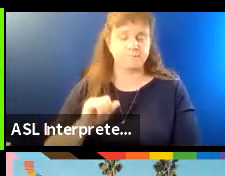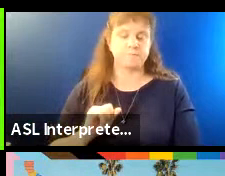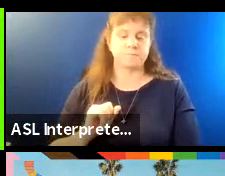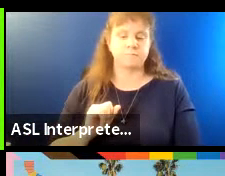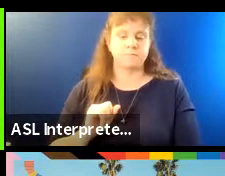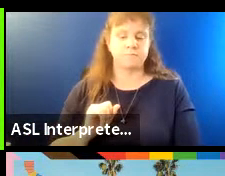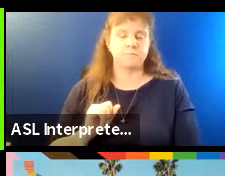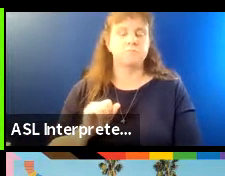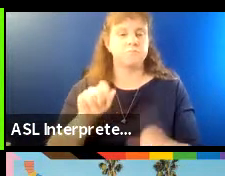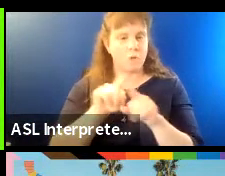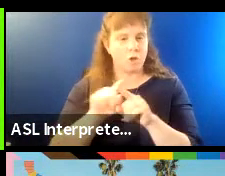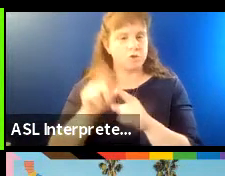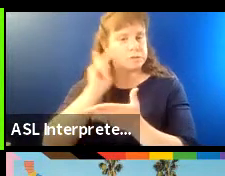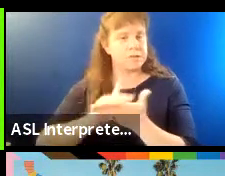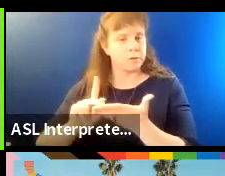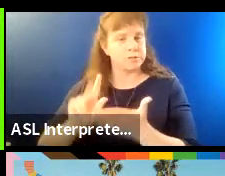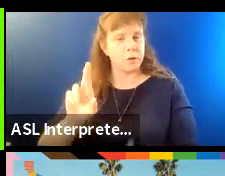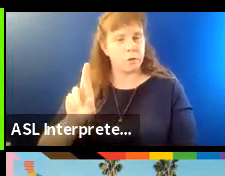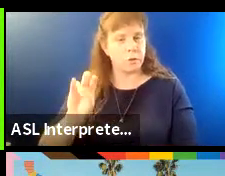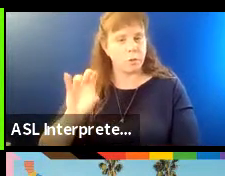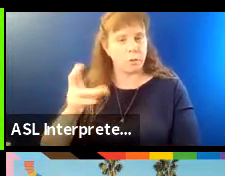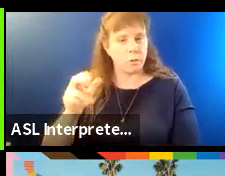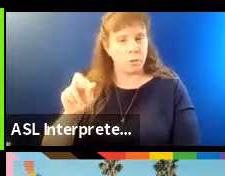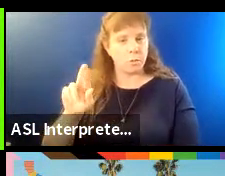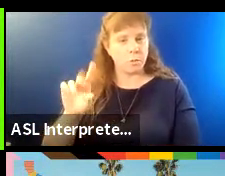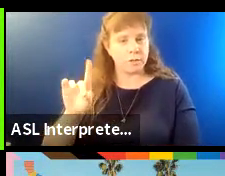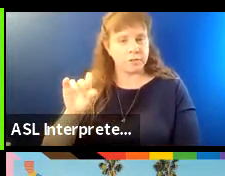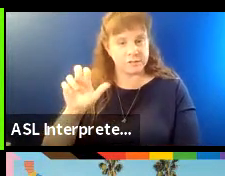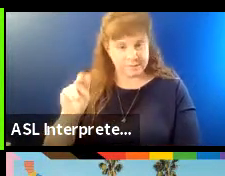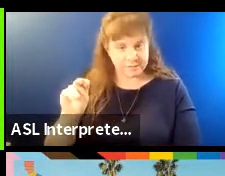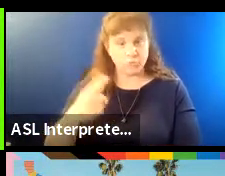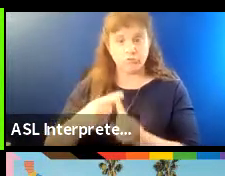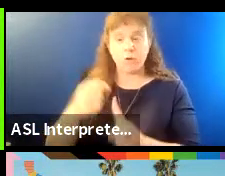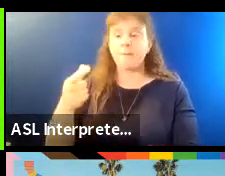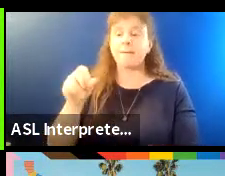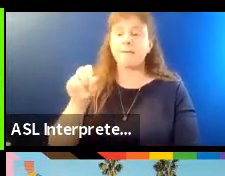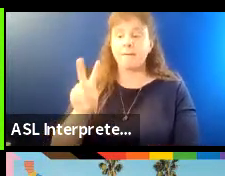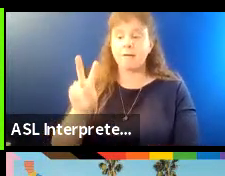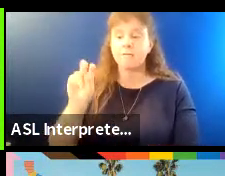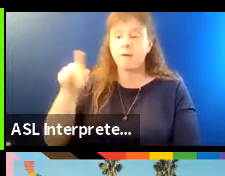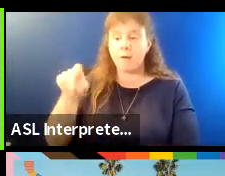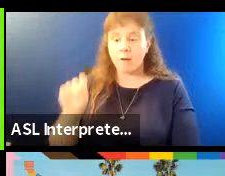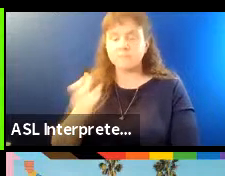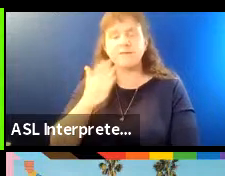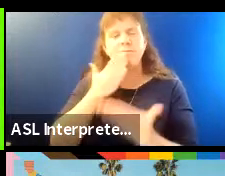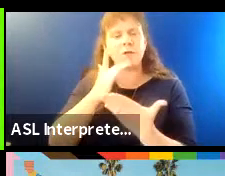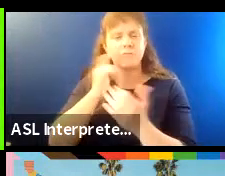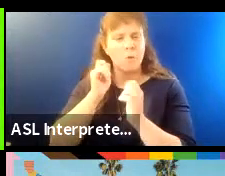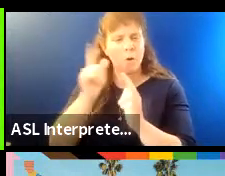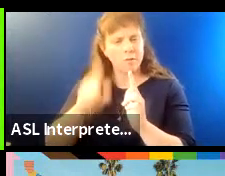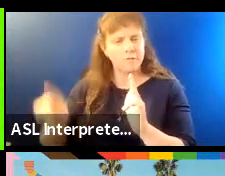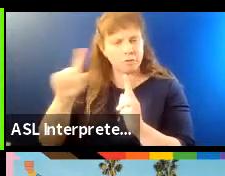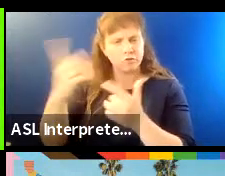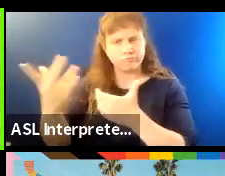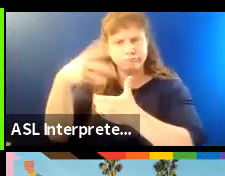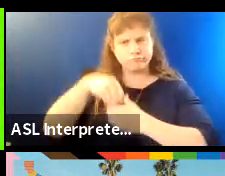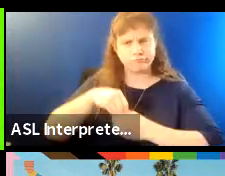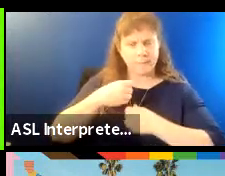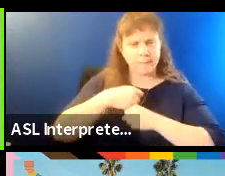and as well as Secretary Richardson at GovOps. Thank you to all of you for making this such